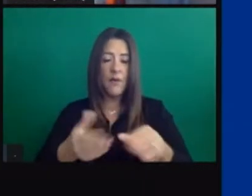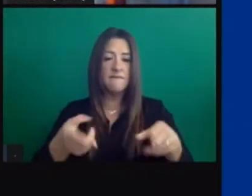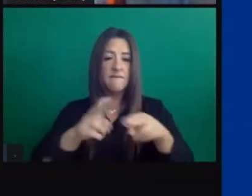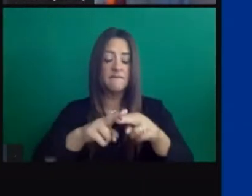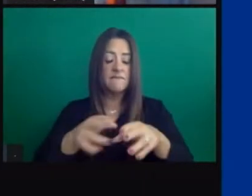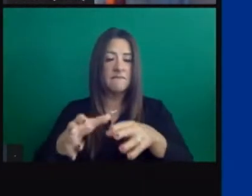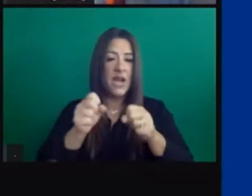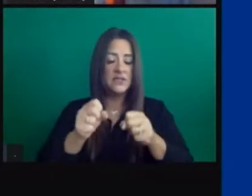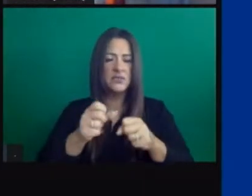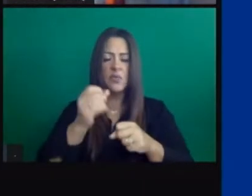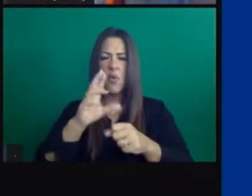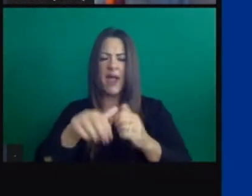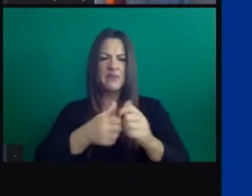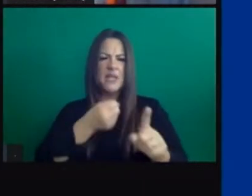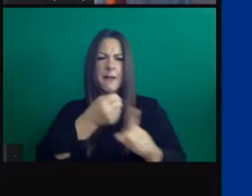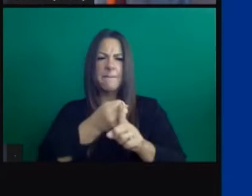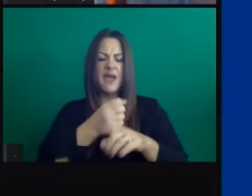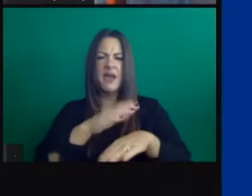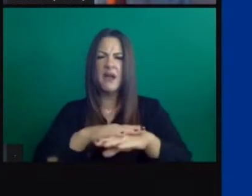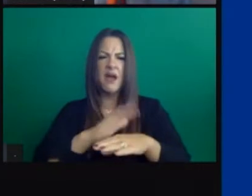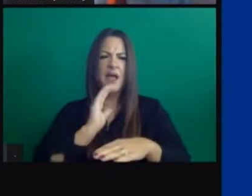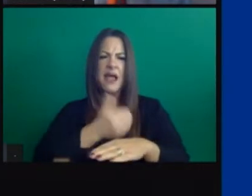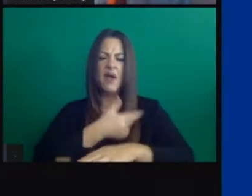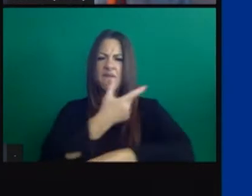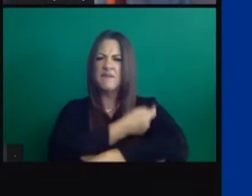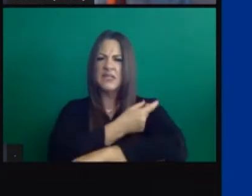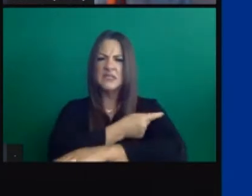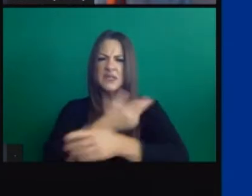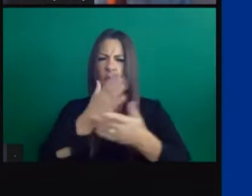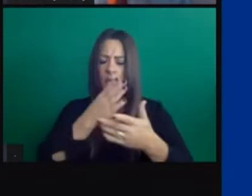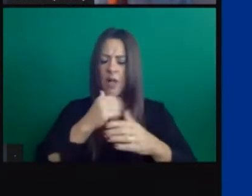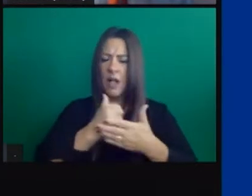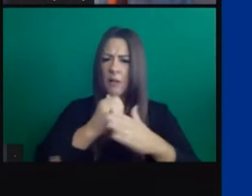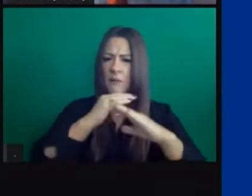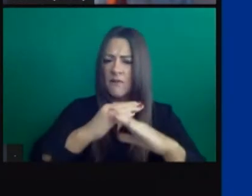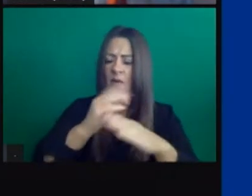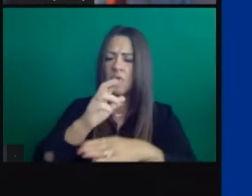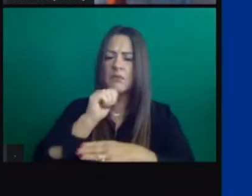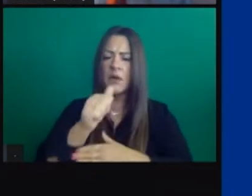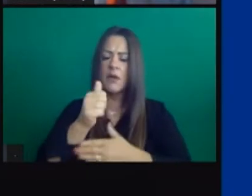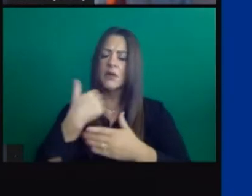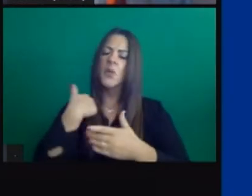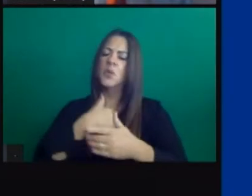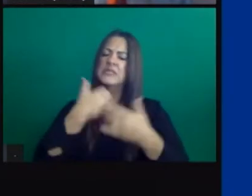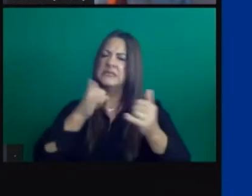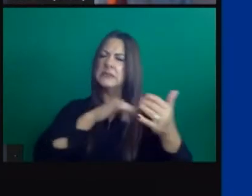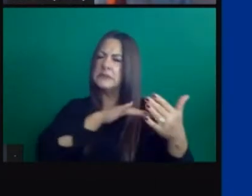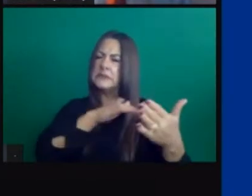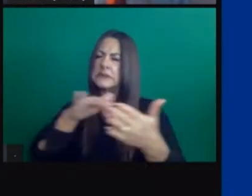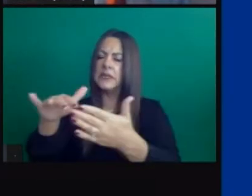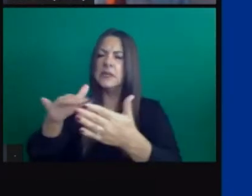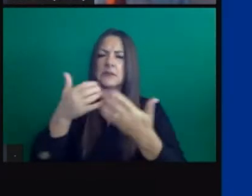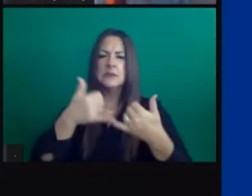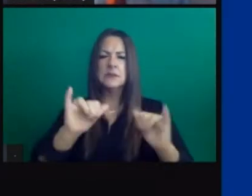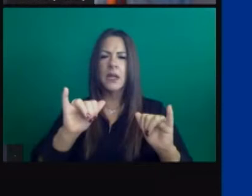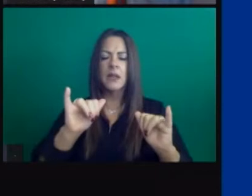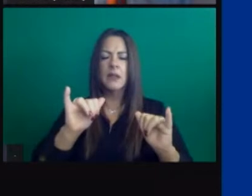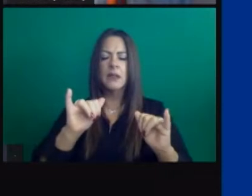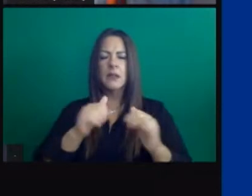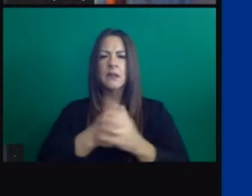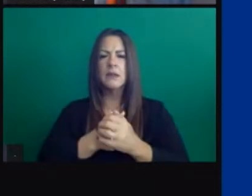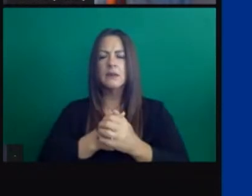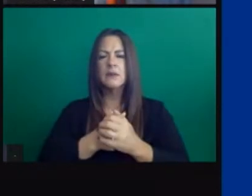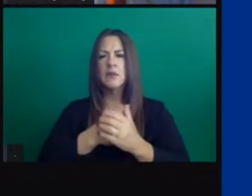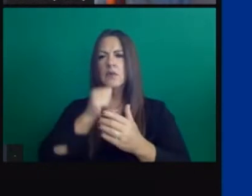in other areas of concern. So more to come on that, still determining not just how broad this